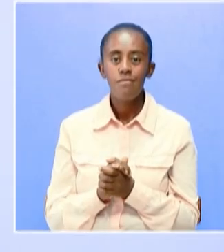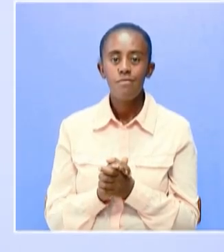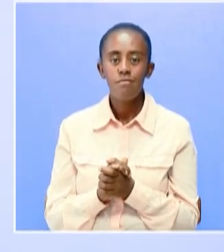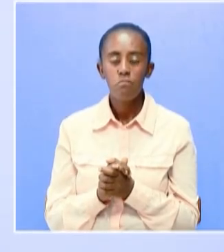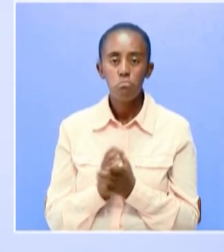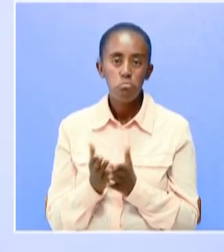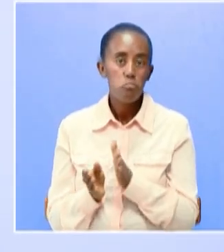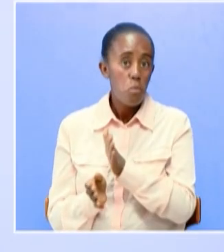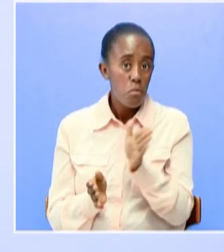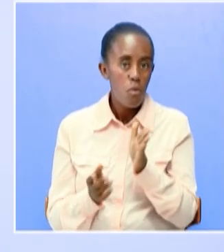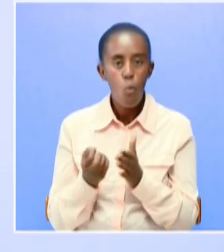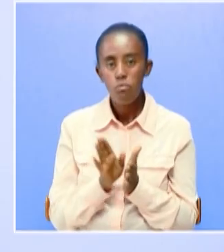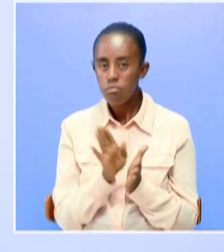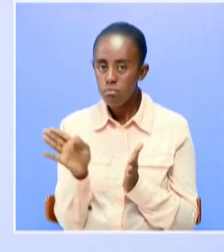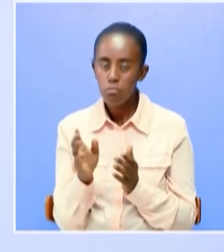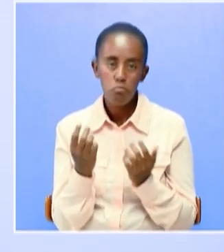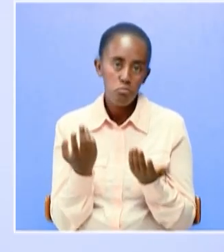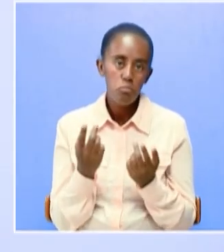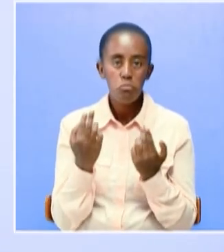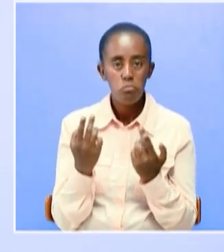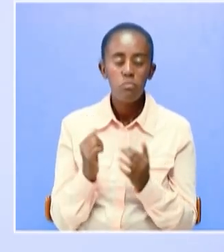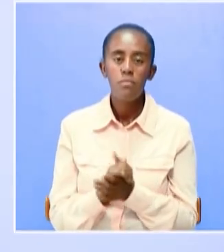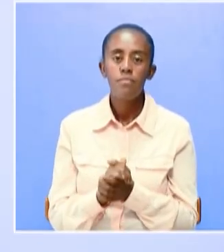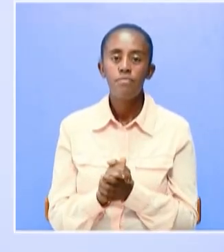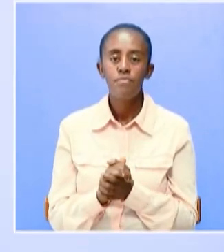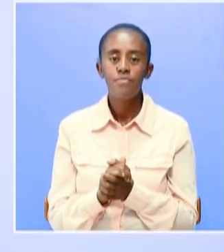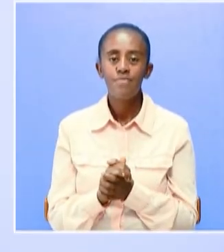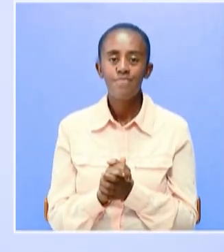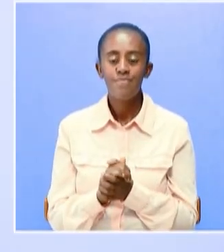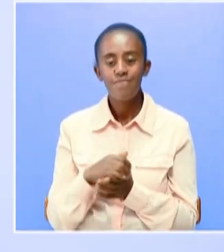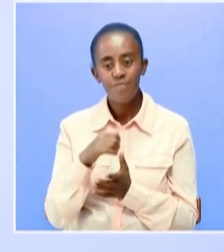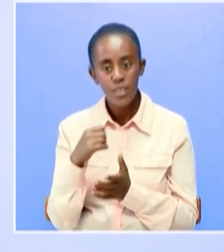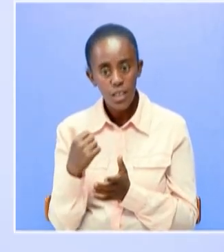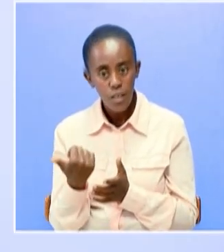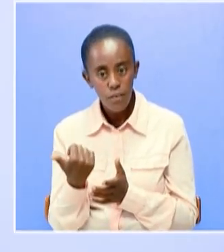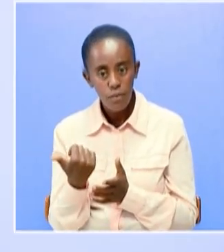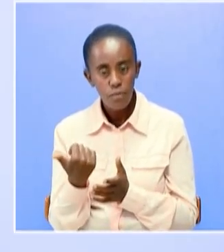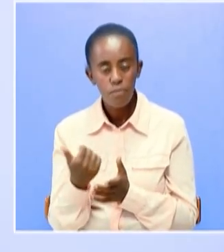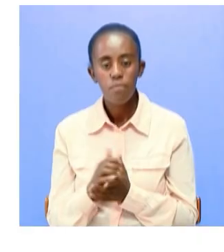Turn left or right can be used there. Okay? Another one is